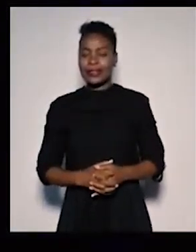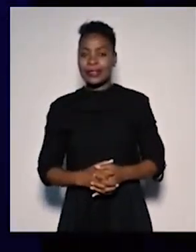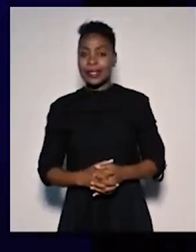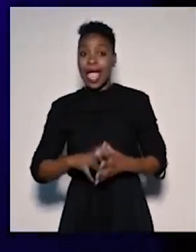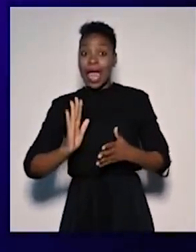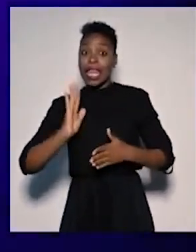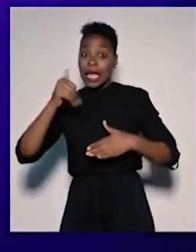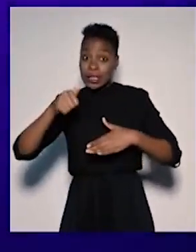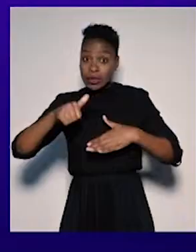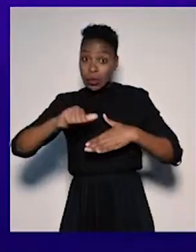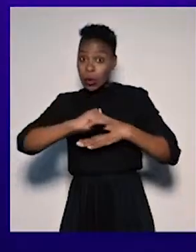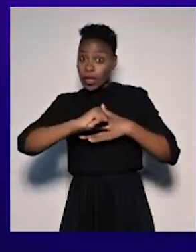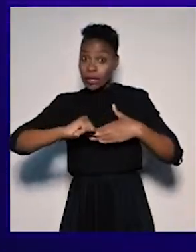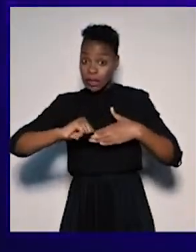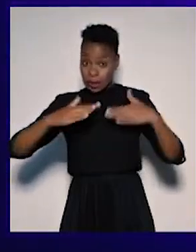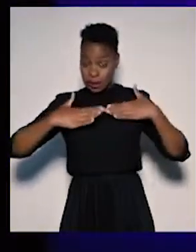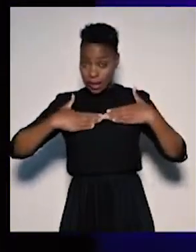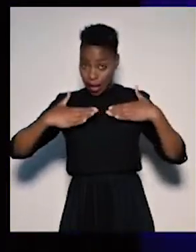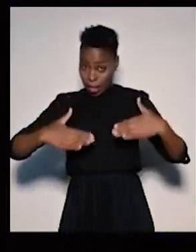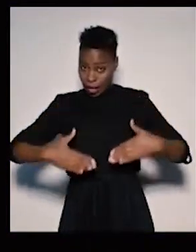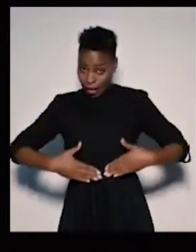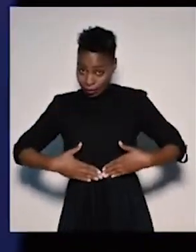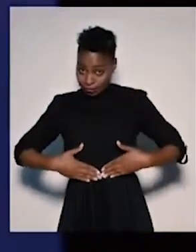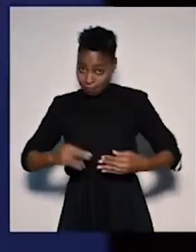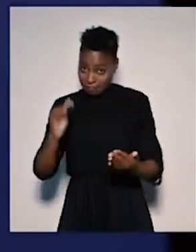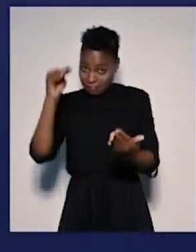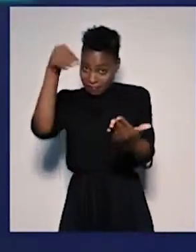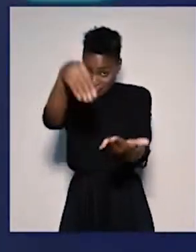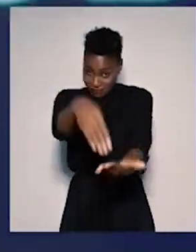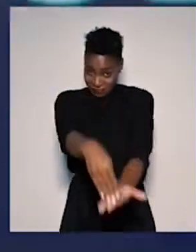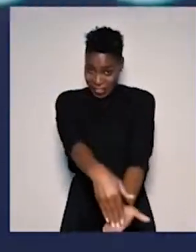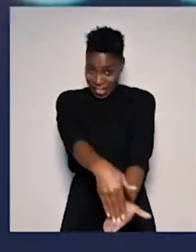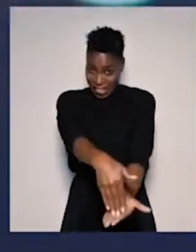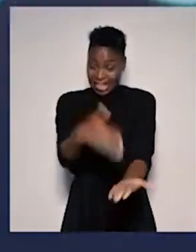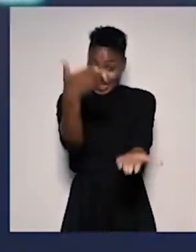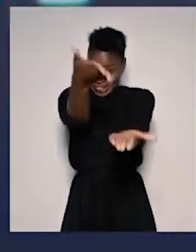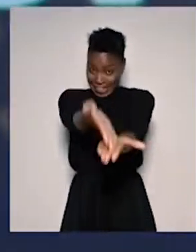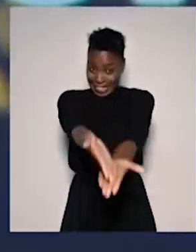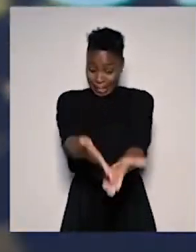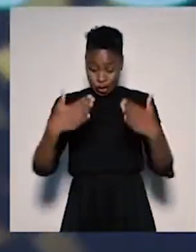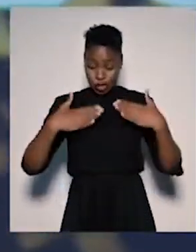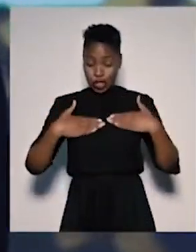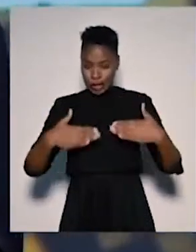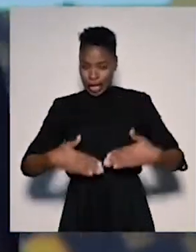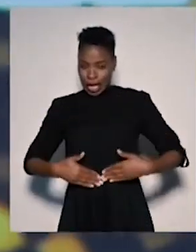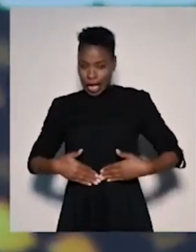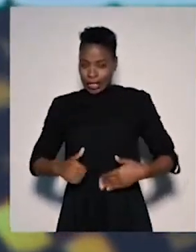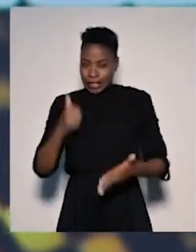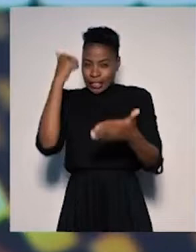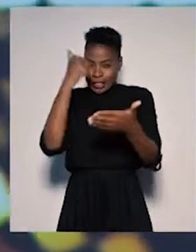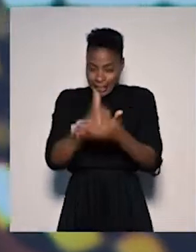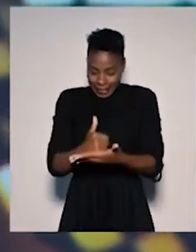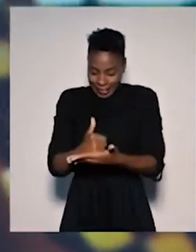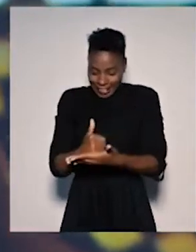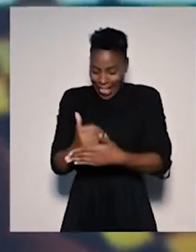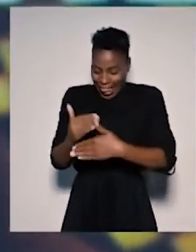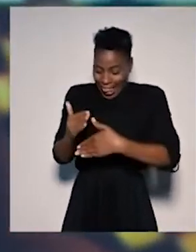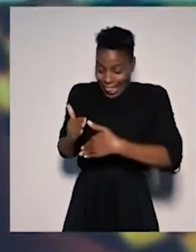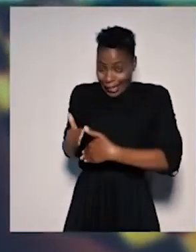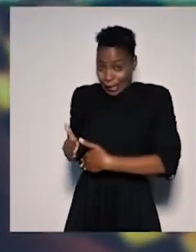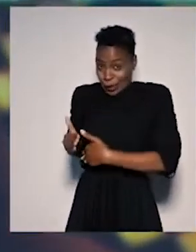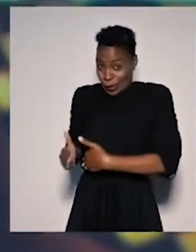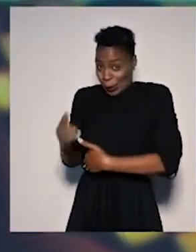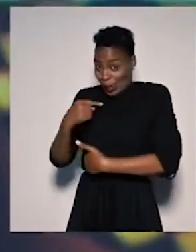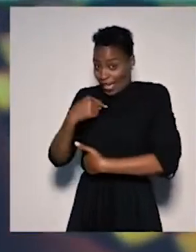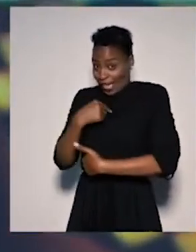Next week, Sunday, when I go to church, if she can sit next to me,